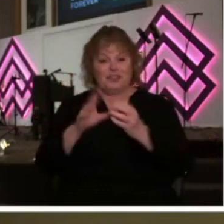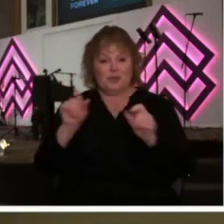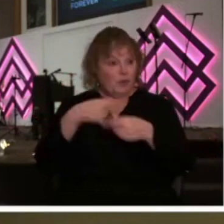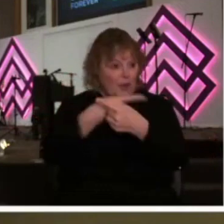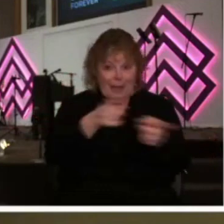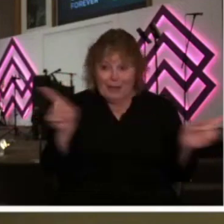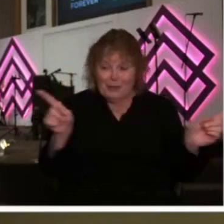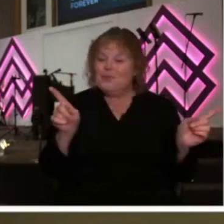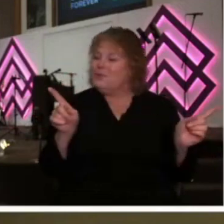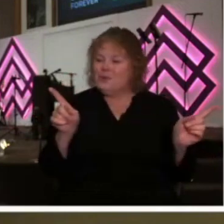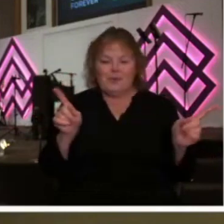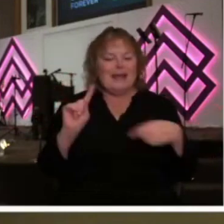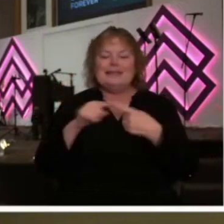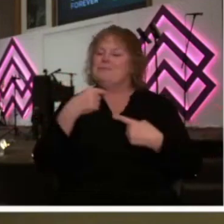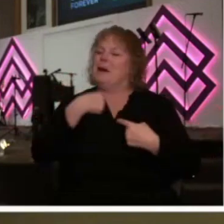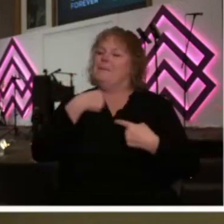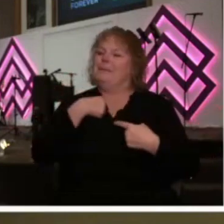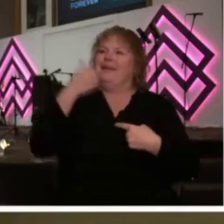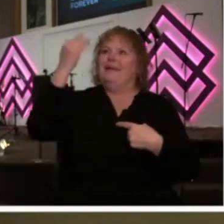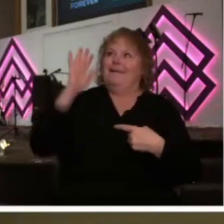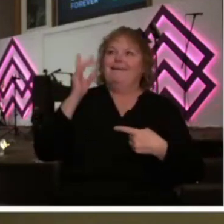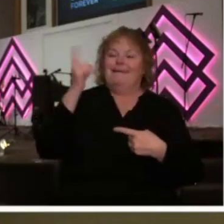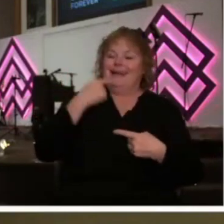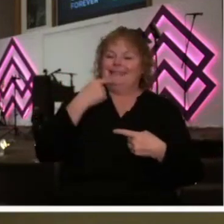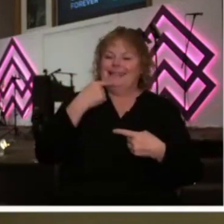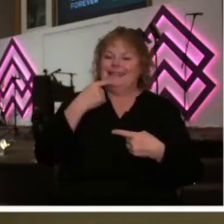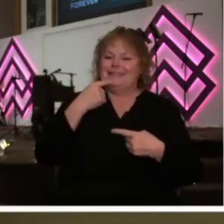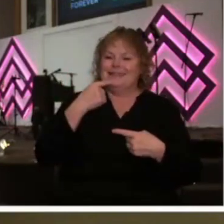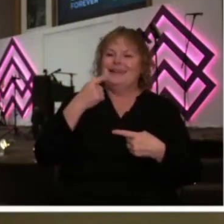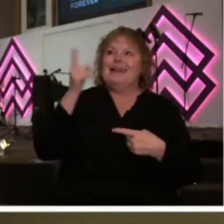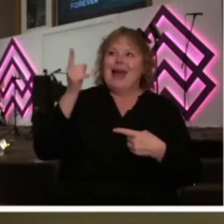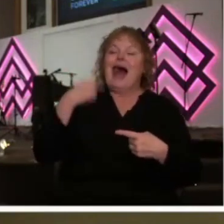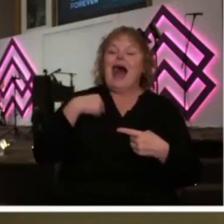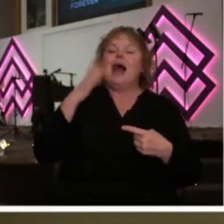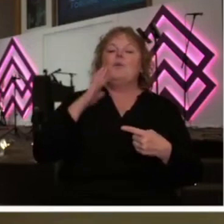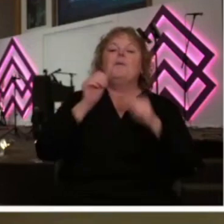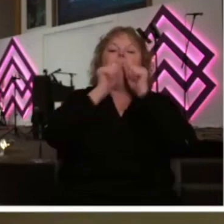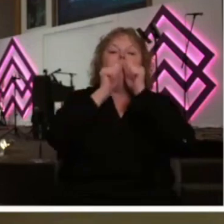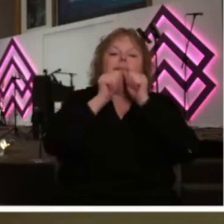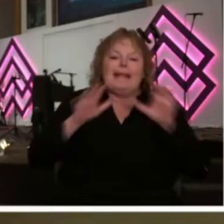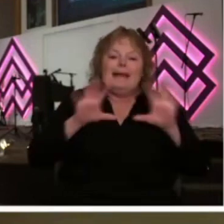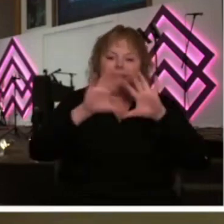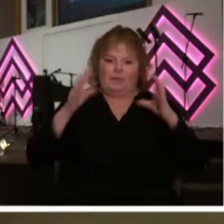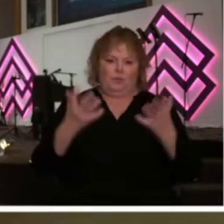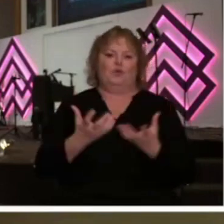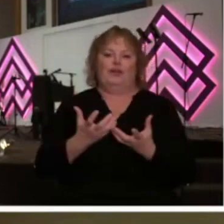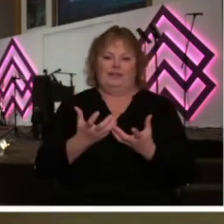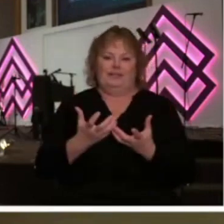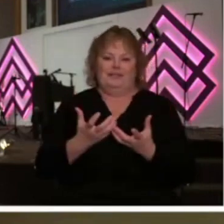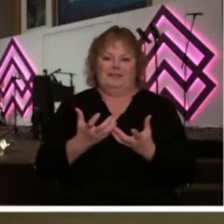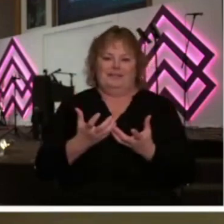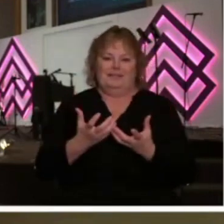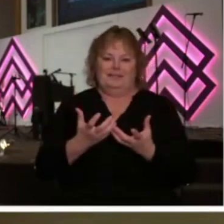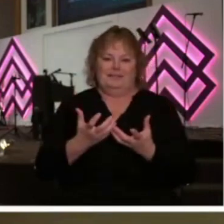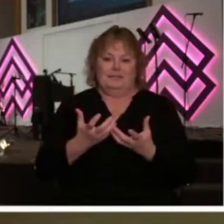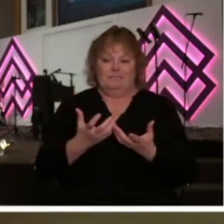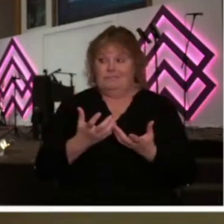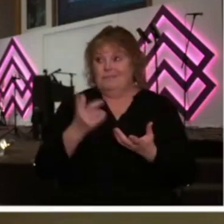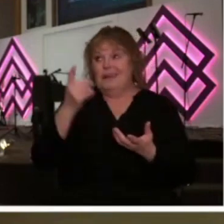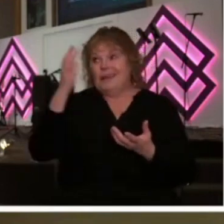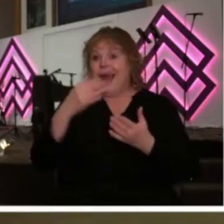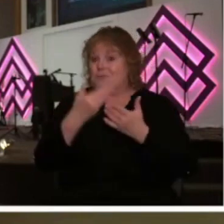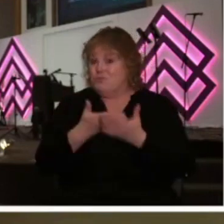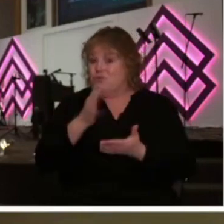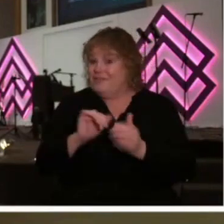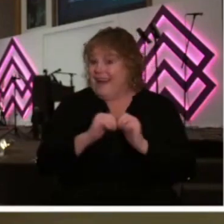world, to bless the whole world. Jesus is the ultimate fulfillment of God's promise to bless the world.